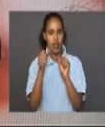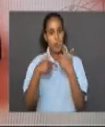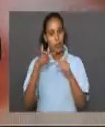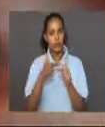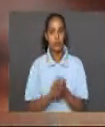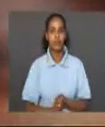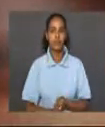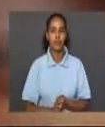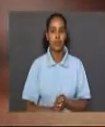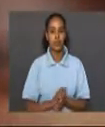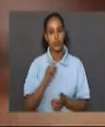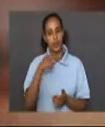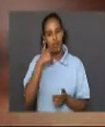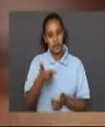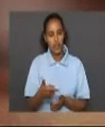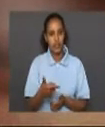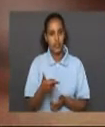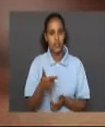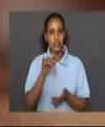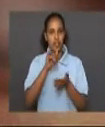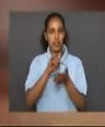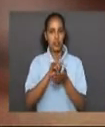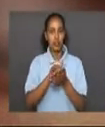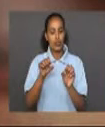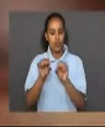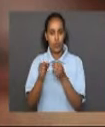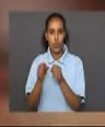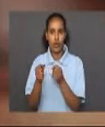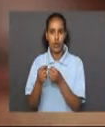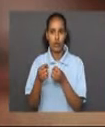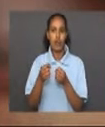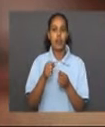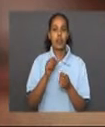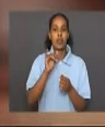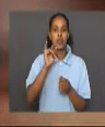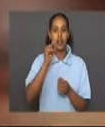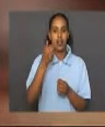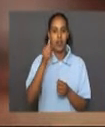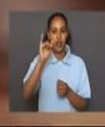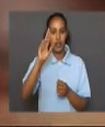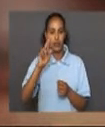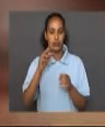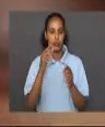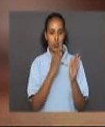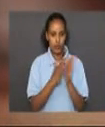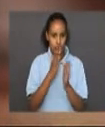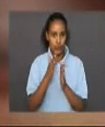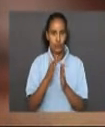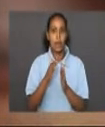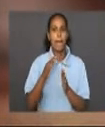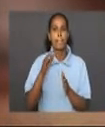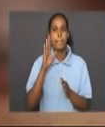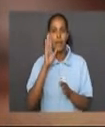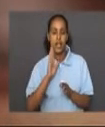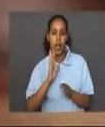with. You might have said that it decomposes in air to produce a brown